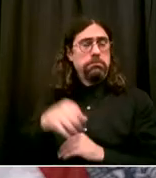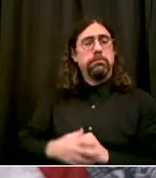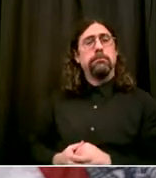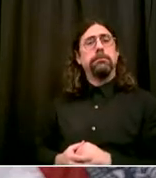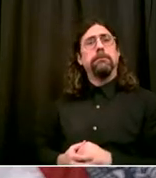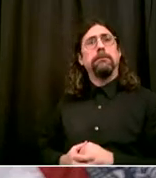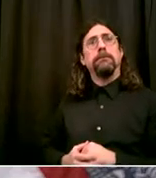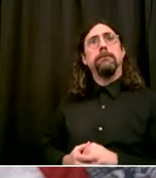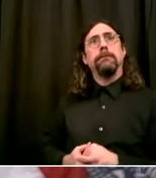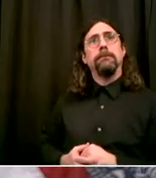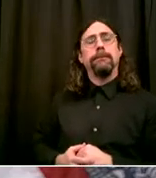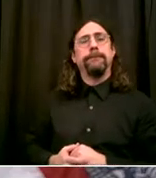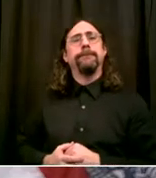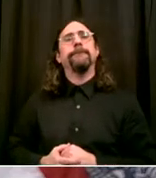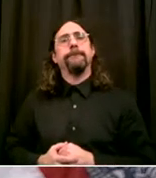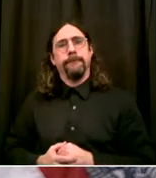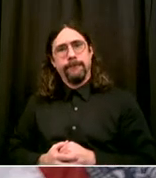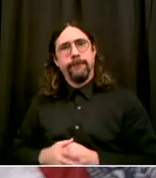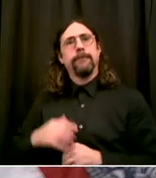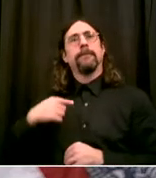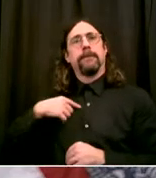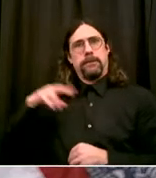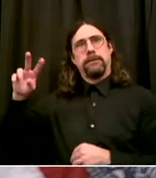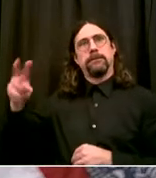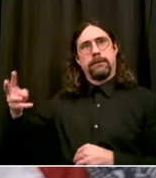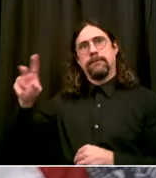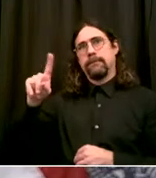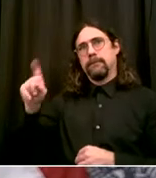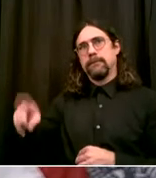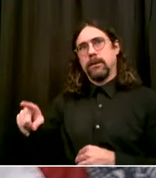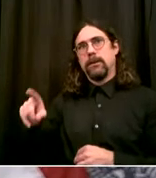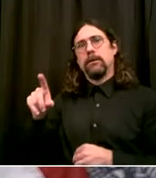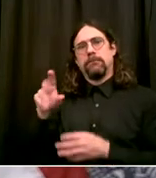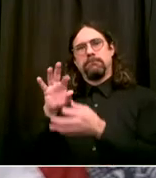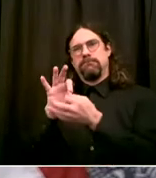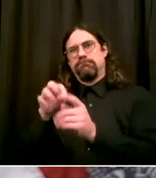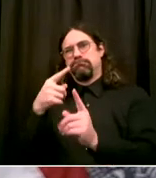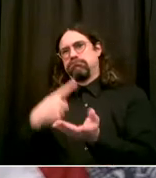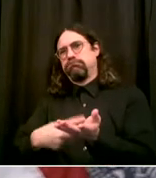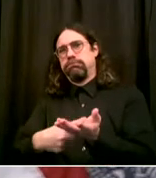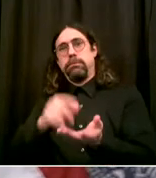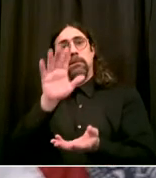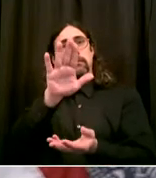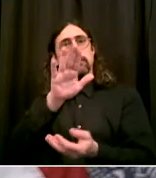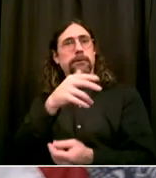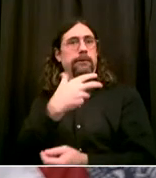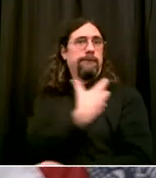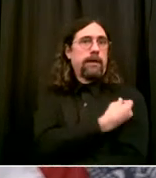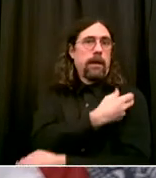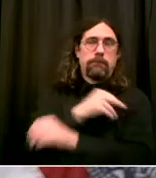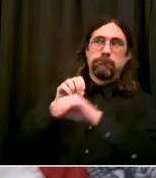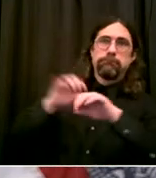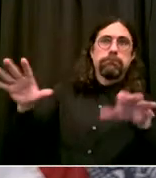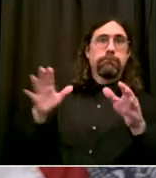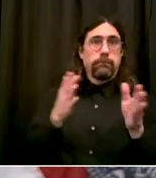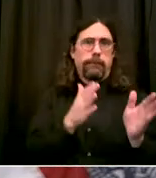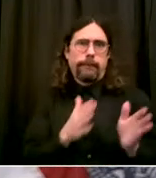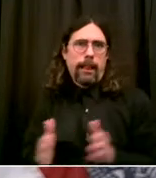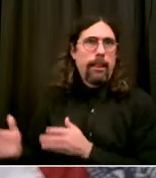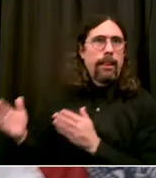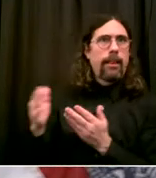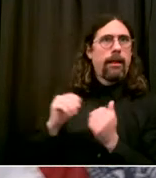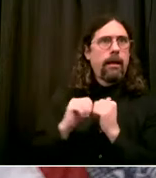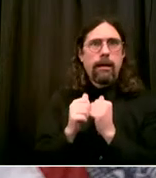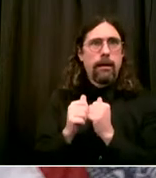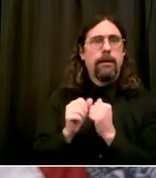this vaccination plan that you've announced, specifically the using school gymnasiums. Will these be in schools that are open,